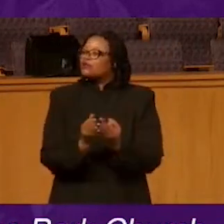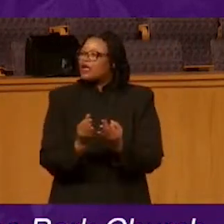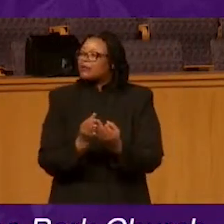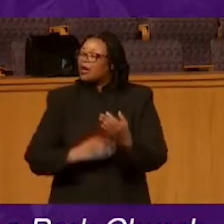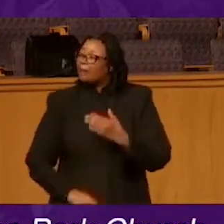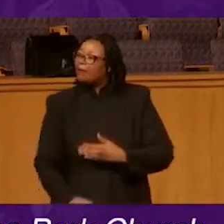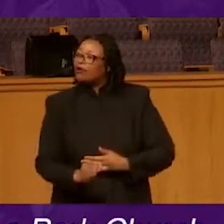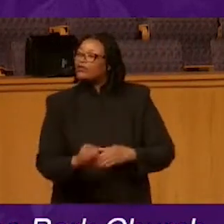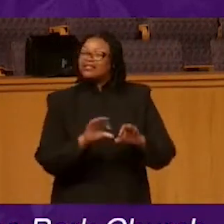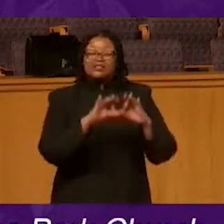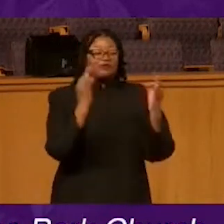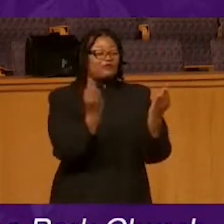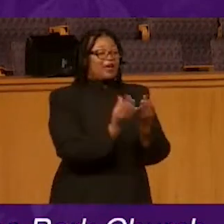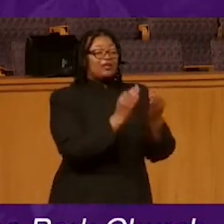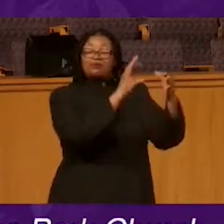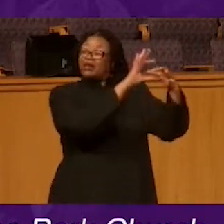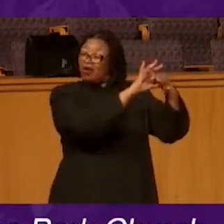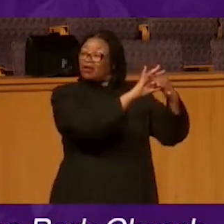the family of belonging.